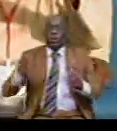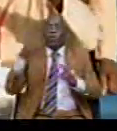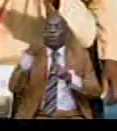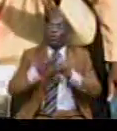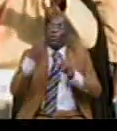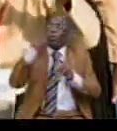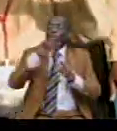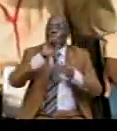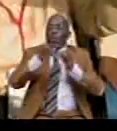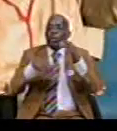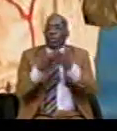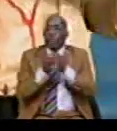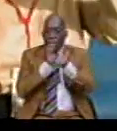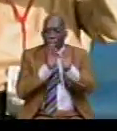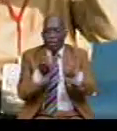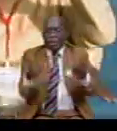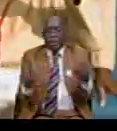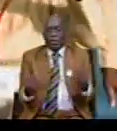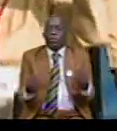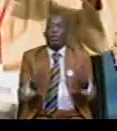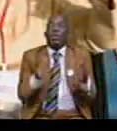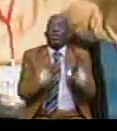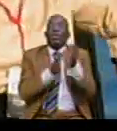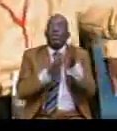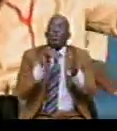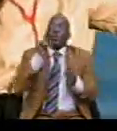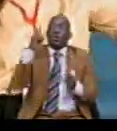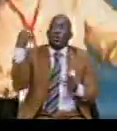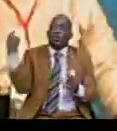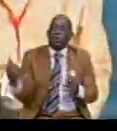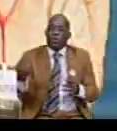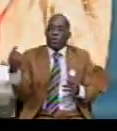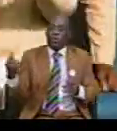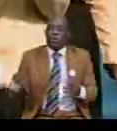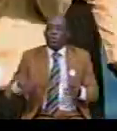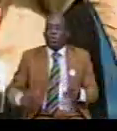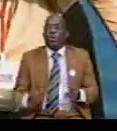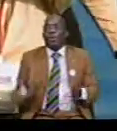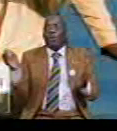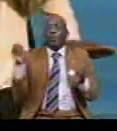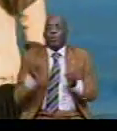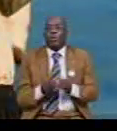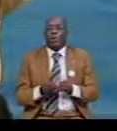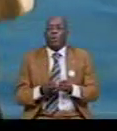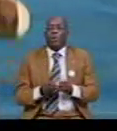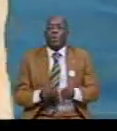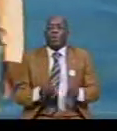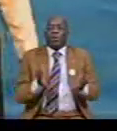Red, red, red.